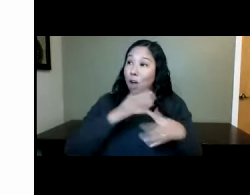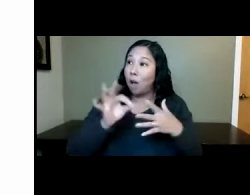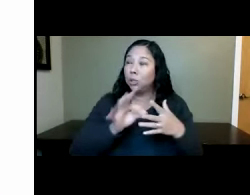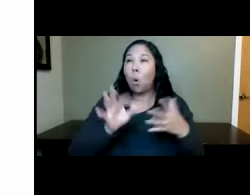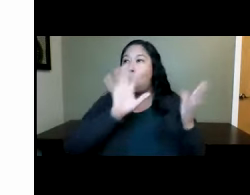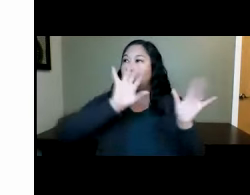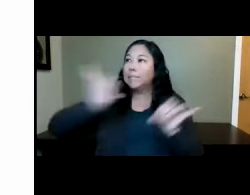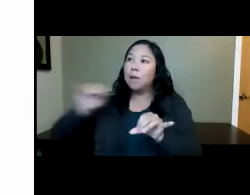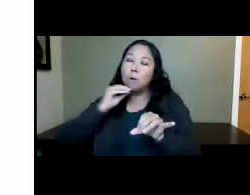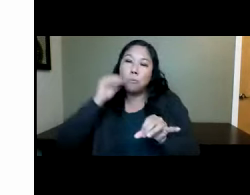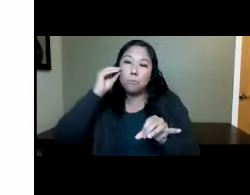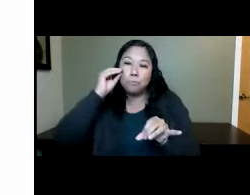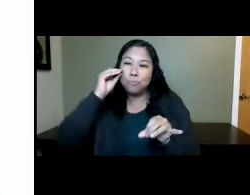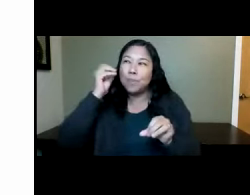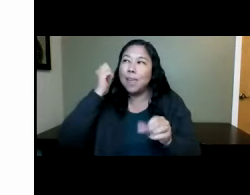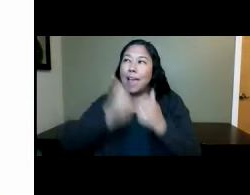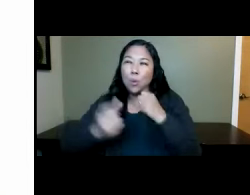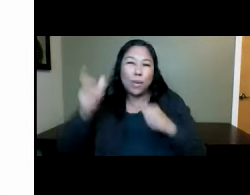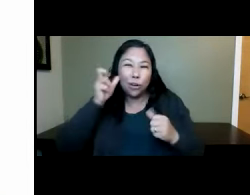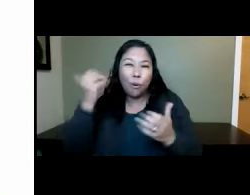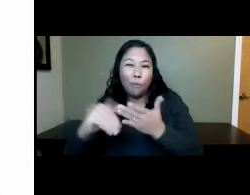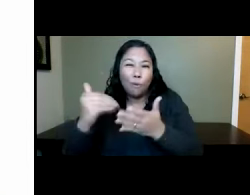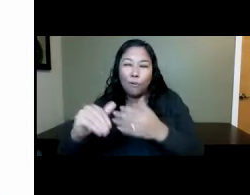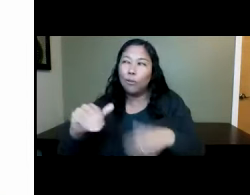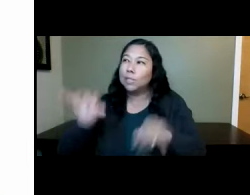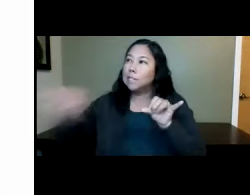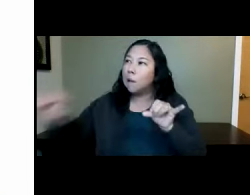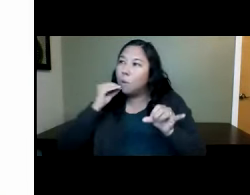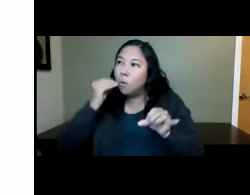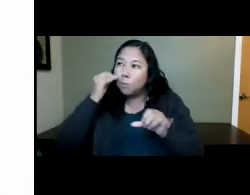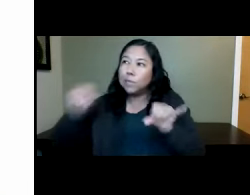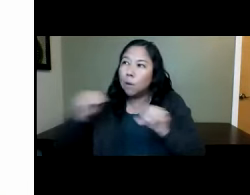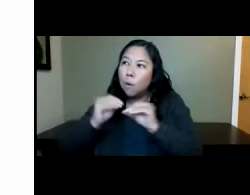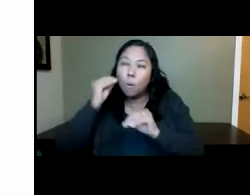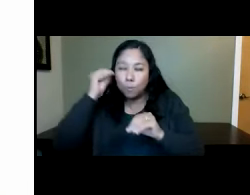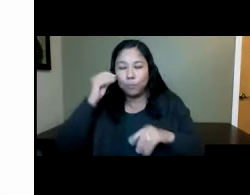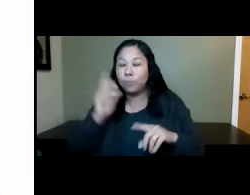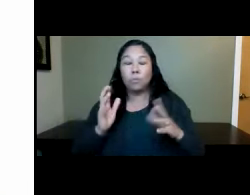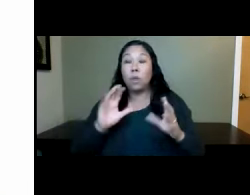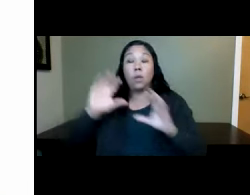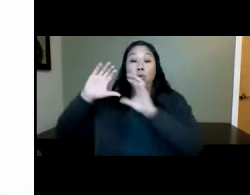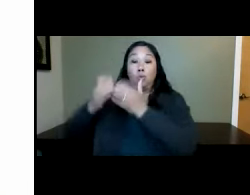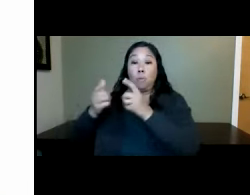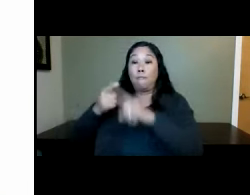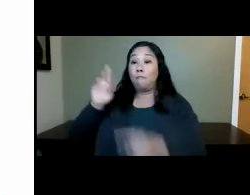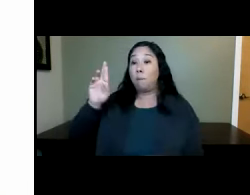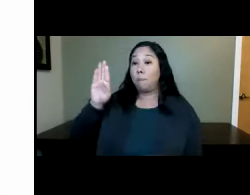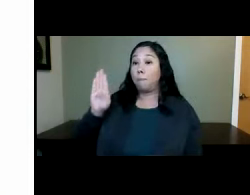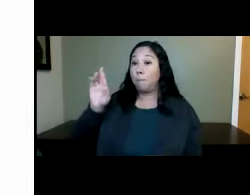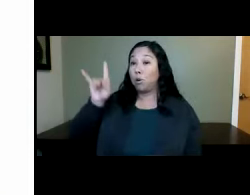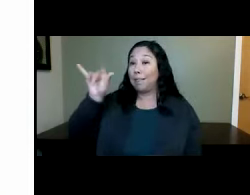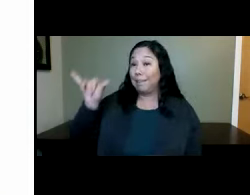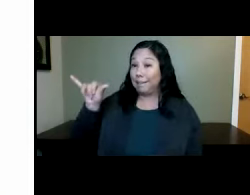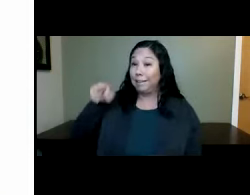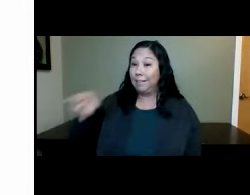home. The slogan that everyone keeps saying. So a group out of Berkeley did a study of about 1,000 farm workers